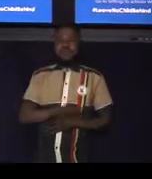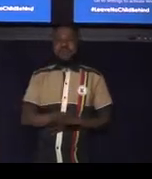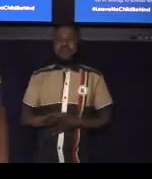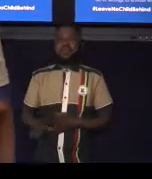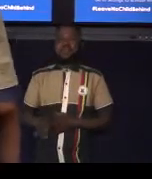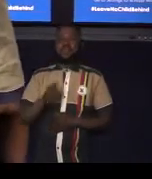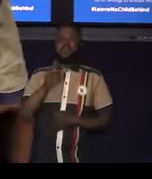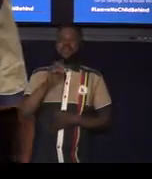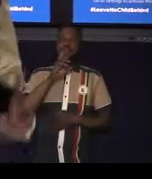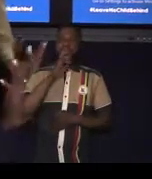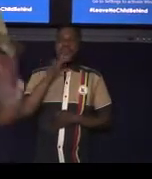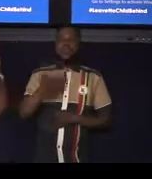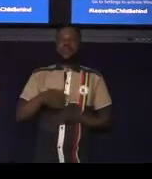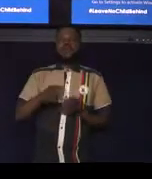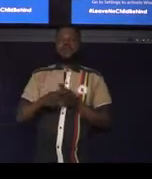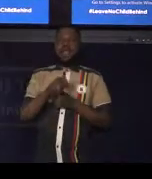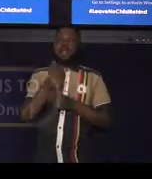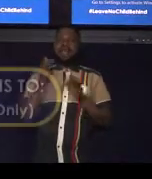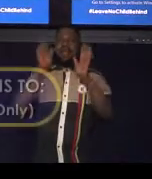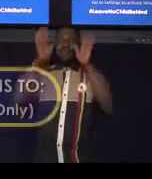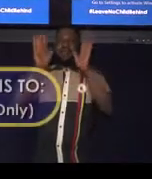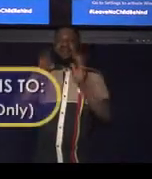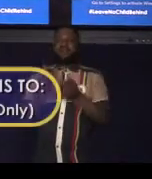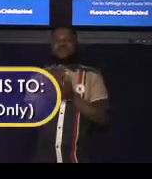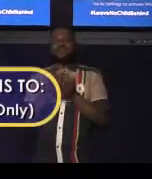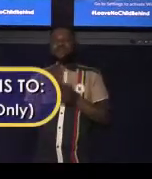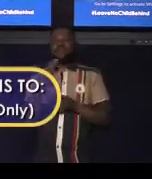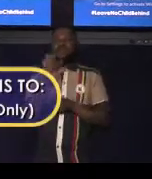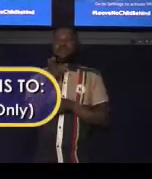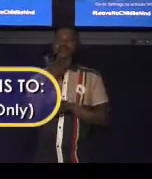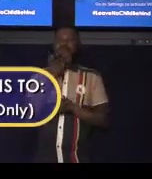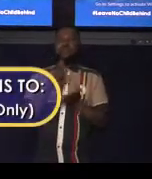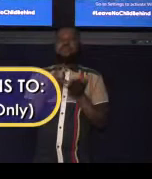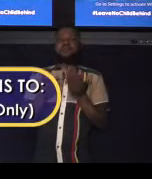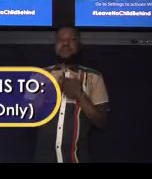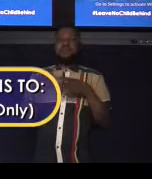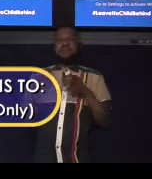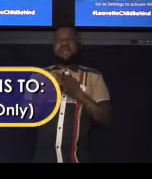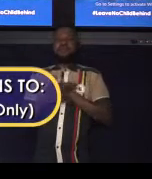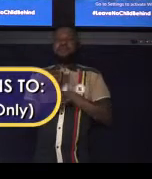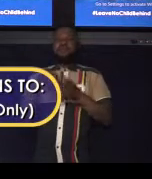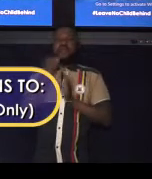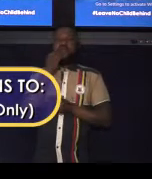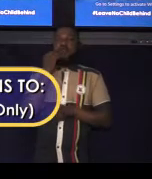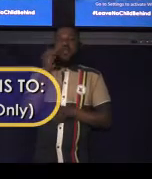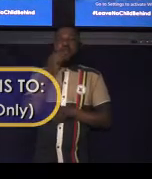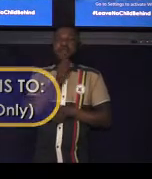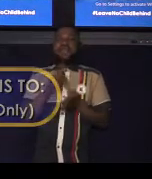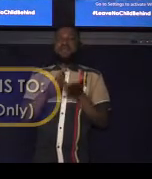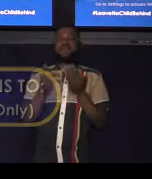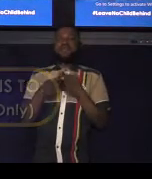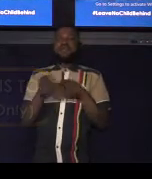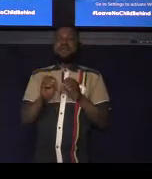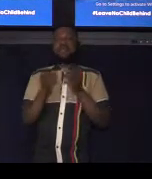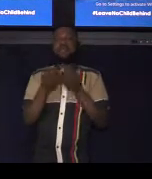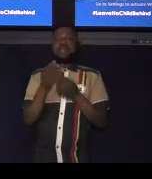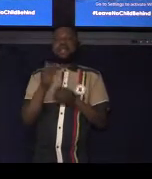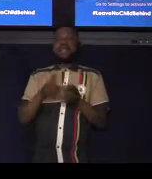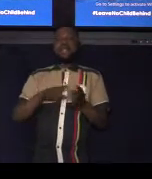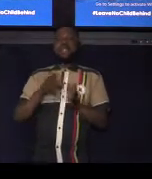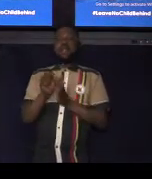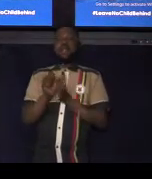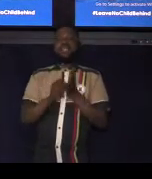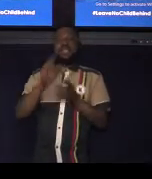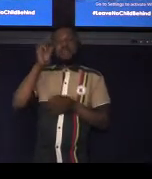Hello, pupils. You're welcome to another wonderful edition of your favorite program, The Classroom in Your Home, a program organized